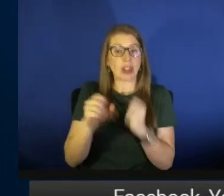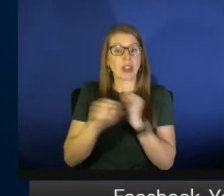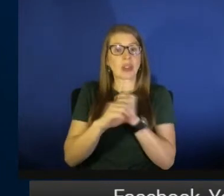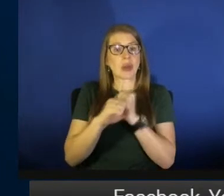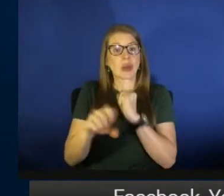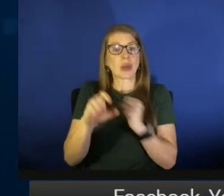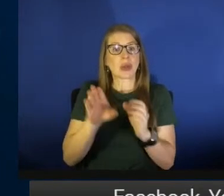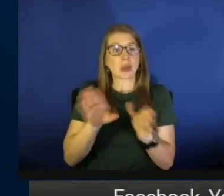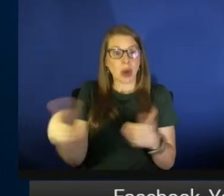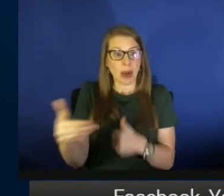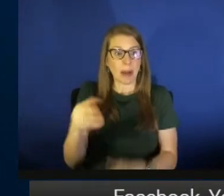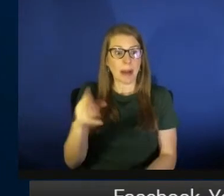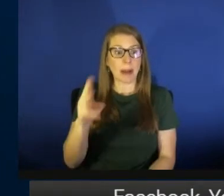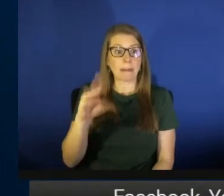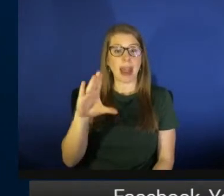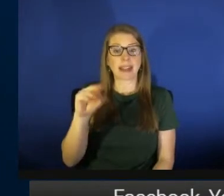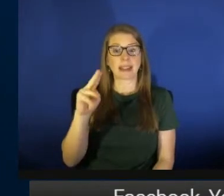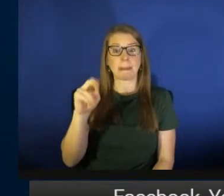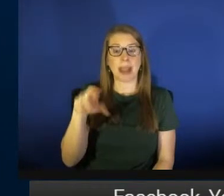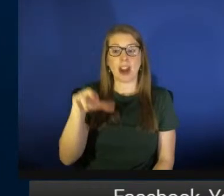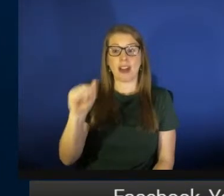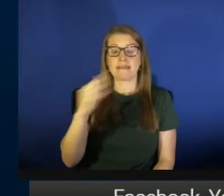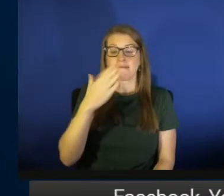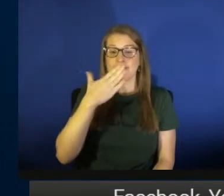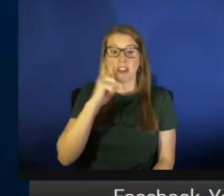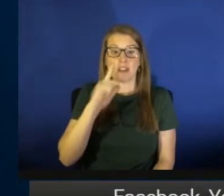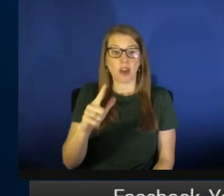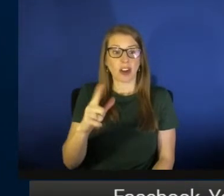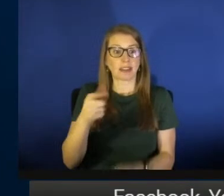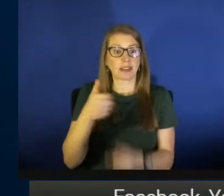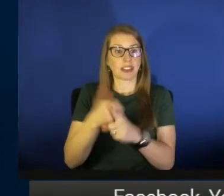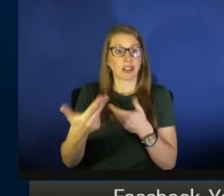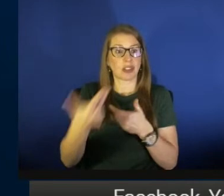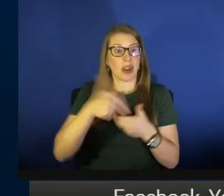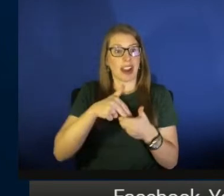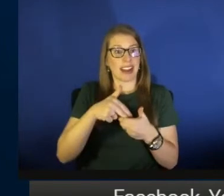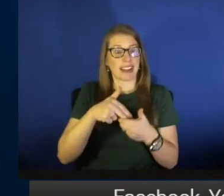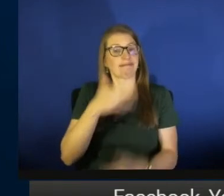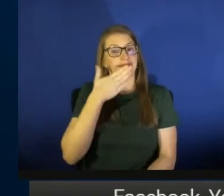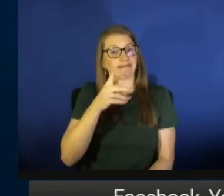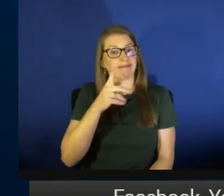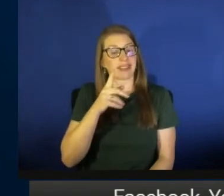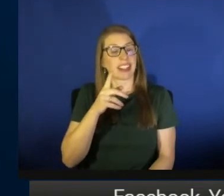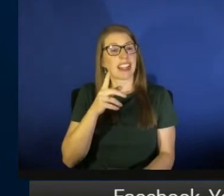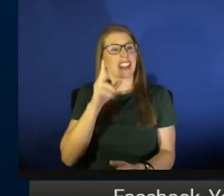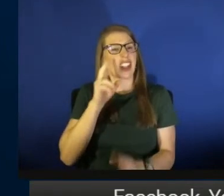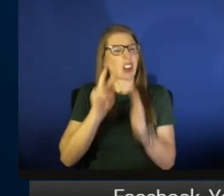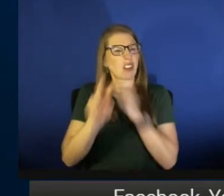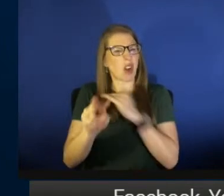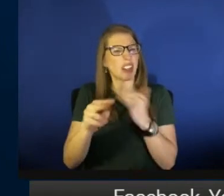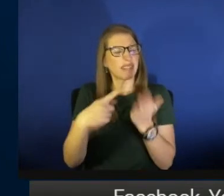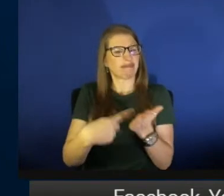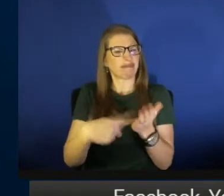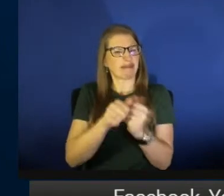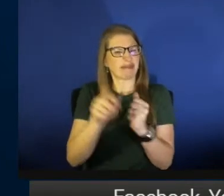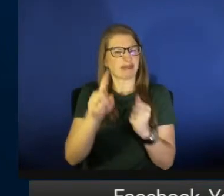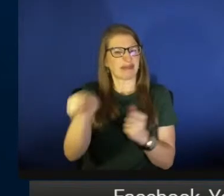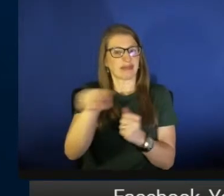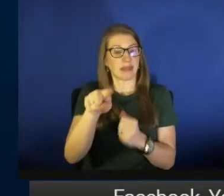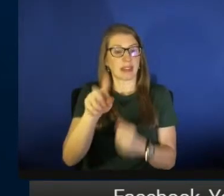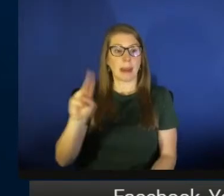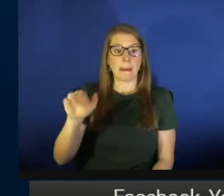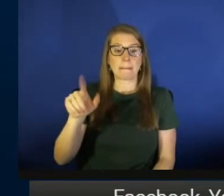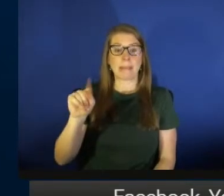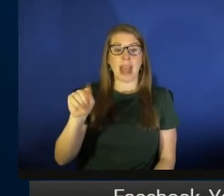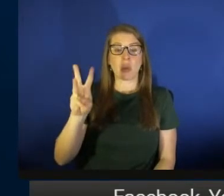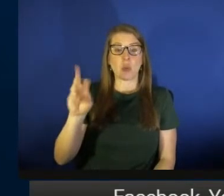director at Fox 4 here in Kansas City. Great to have you, friend. Good morning. Good. Looking forward to visiting with you. Also joining us via Zoom, we've got Matt Wagner. He is